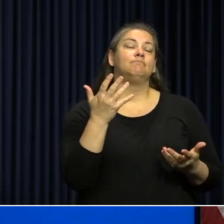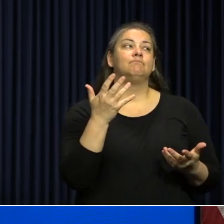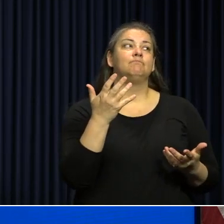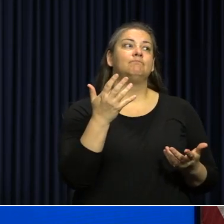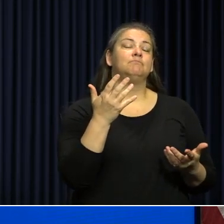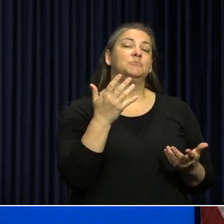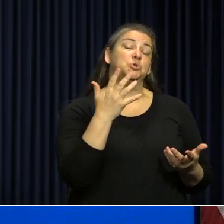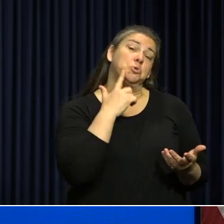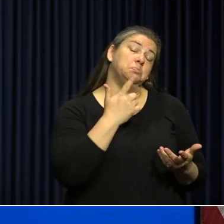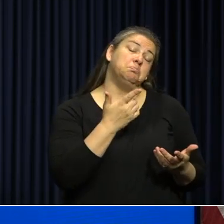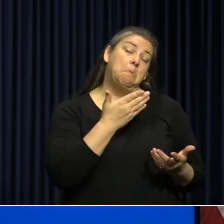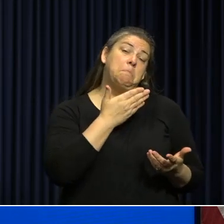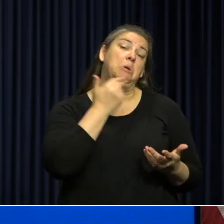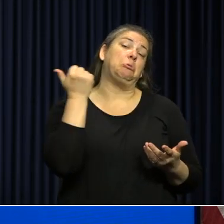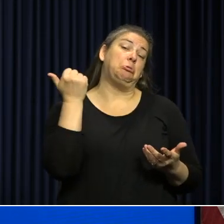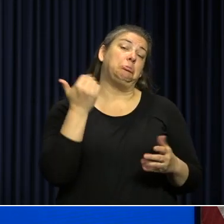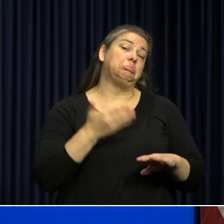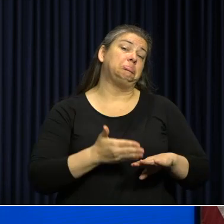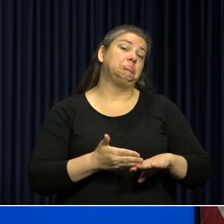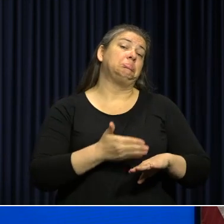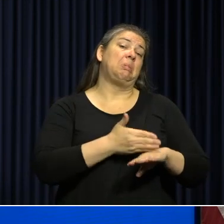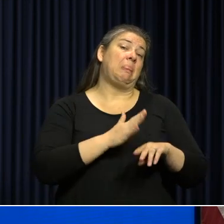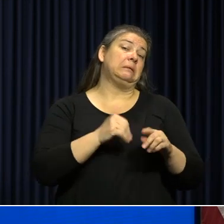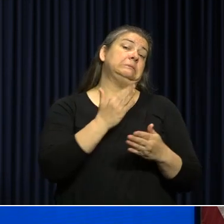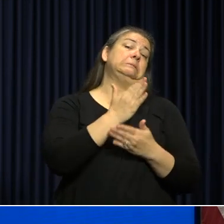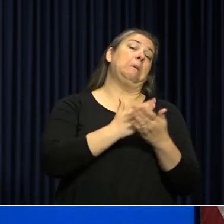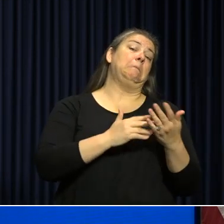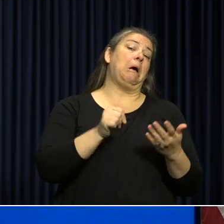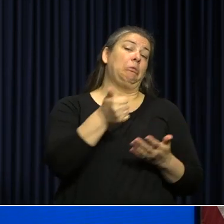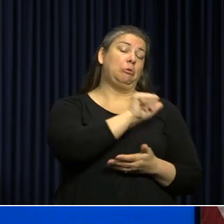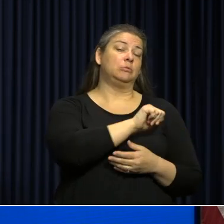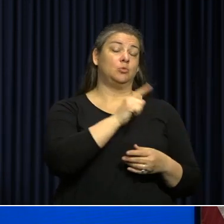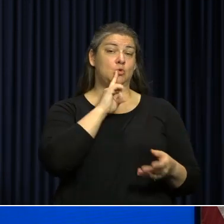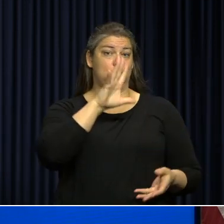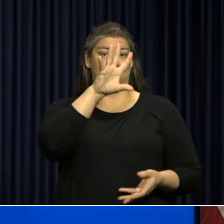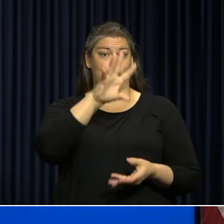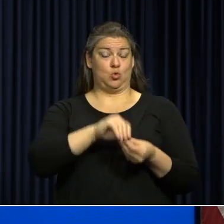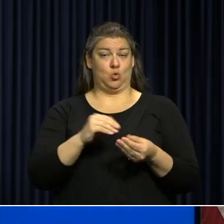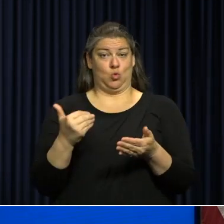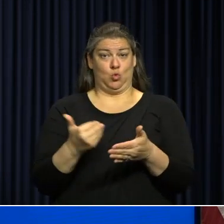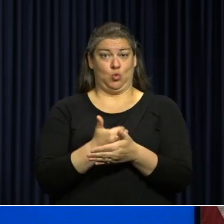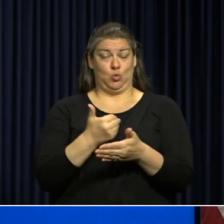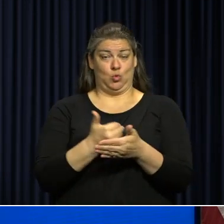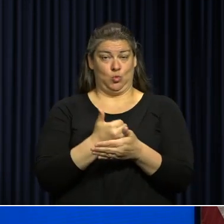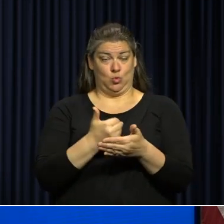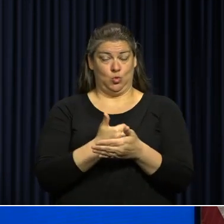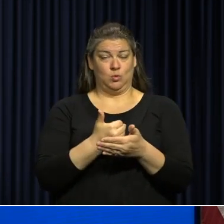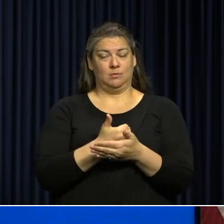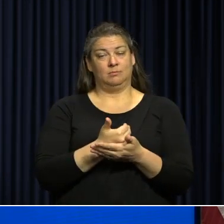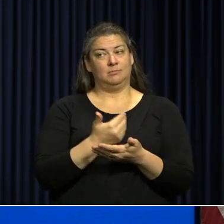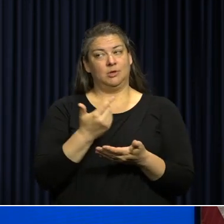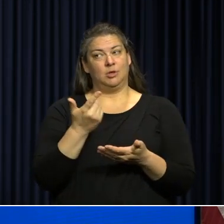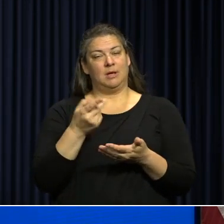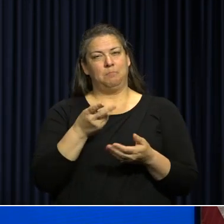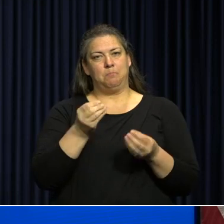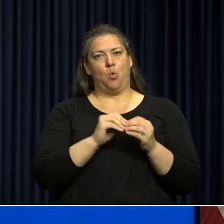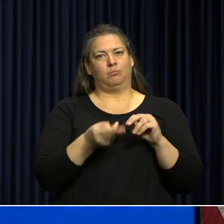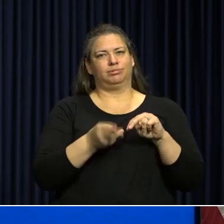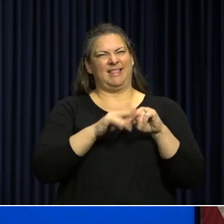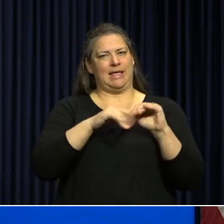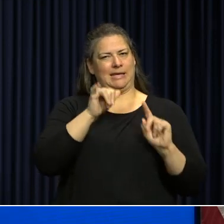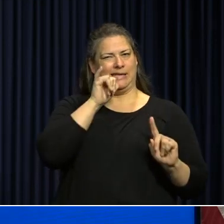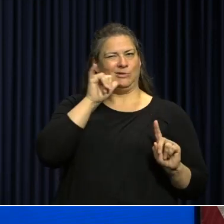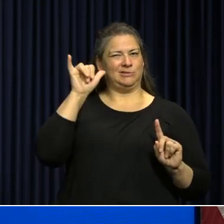are better than what we've seen in some days. Now, our total number of new cases is certainly higher than yesterday,